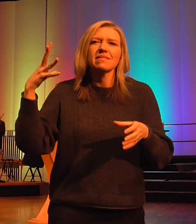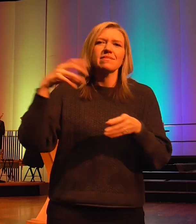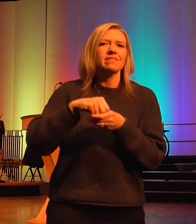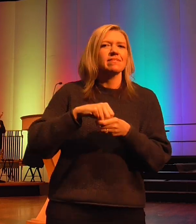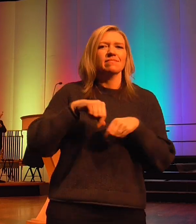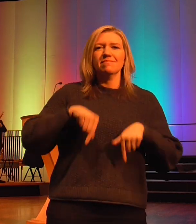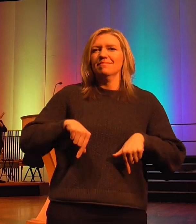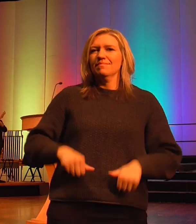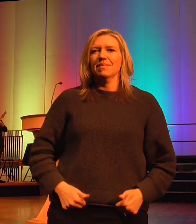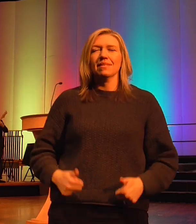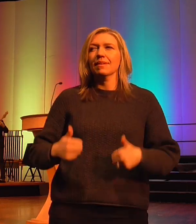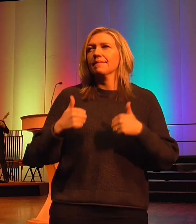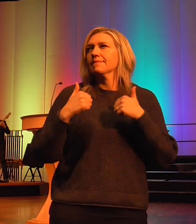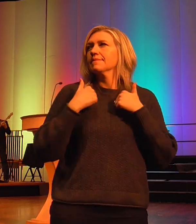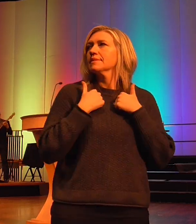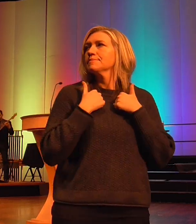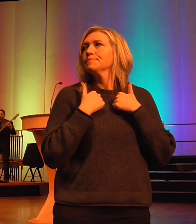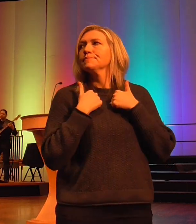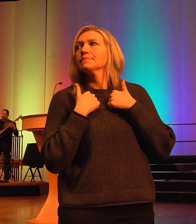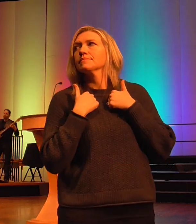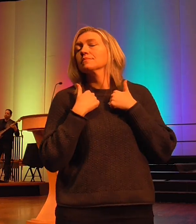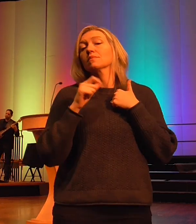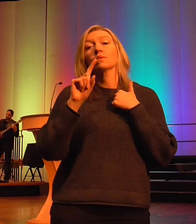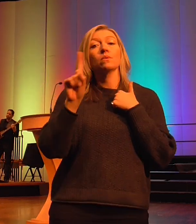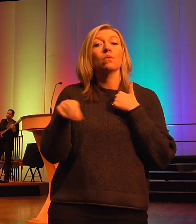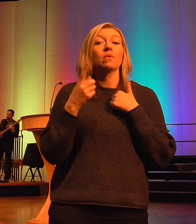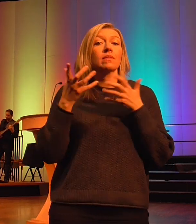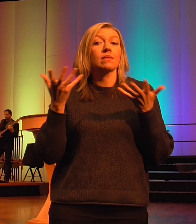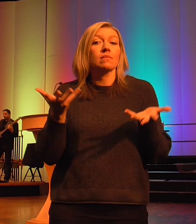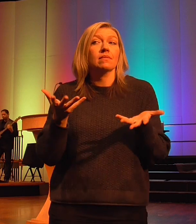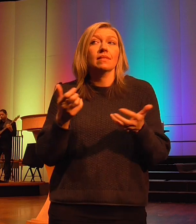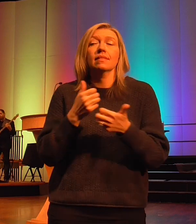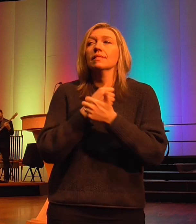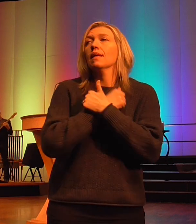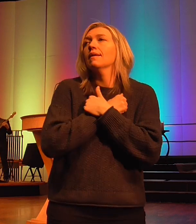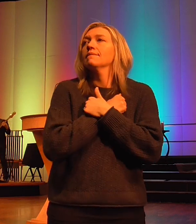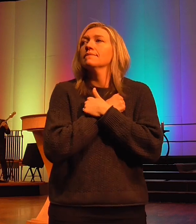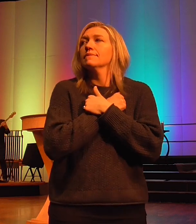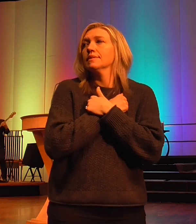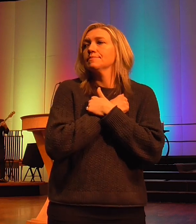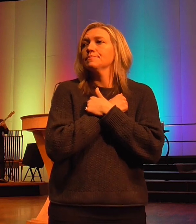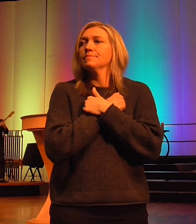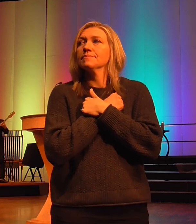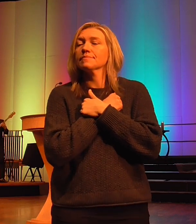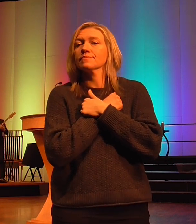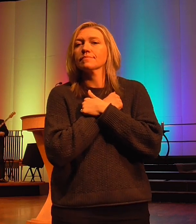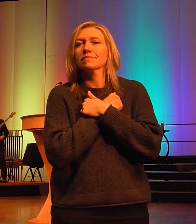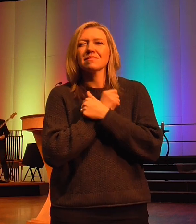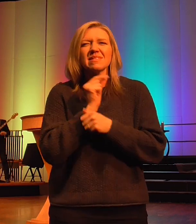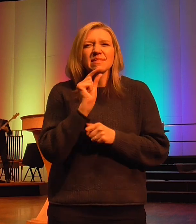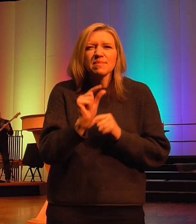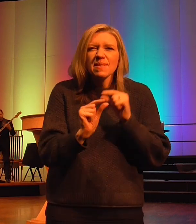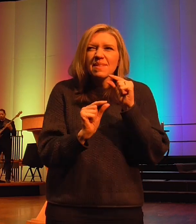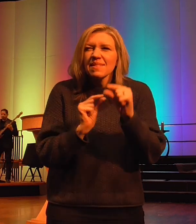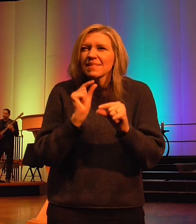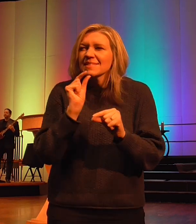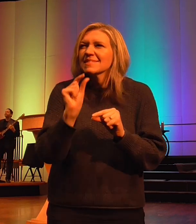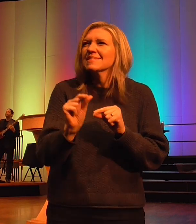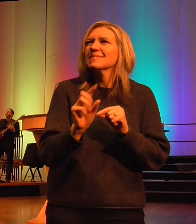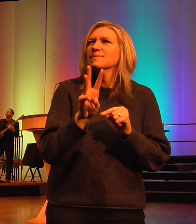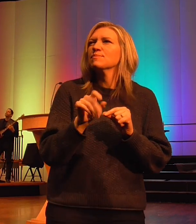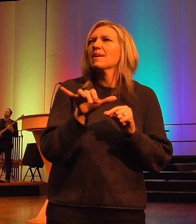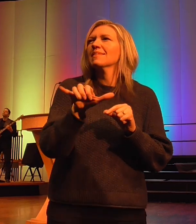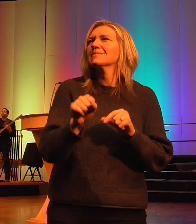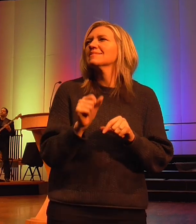in my life. There's only love in the smallest